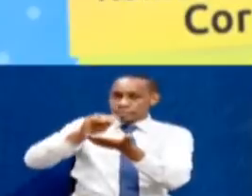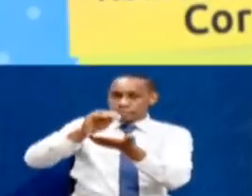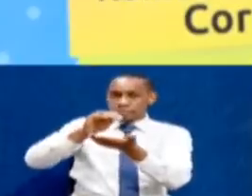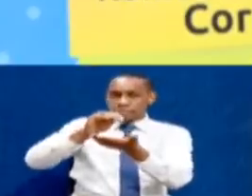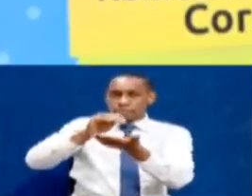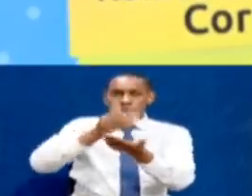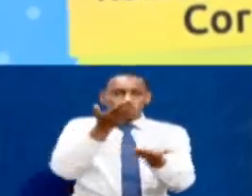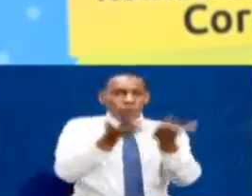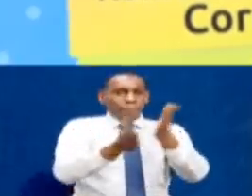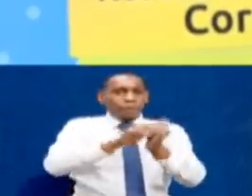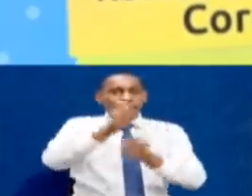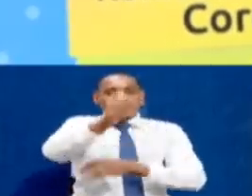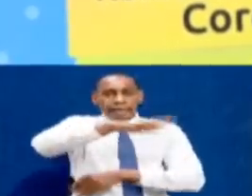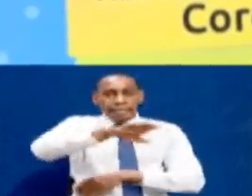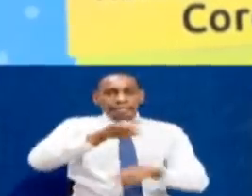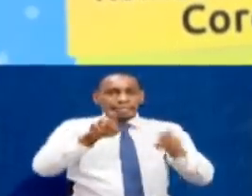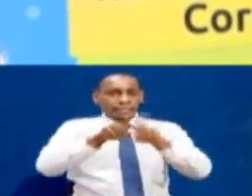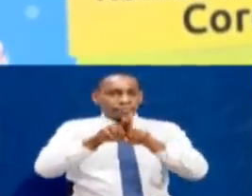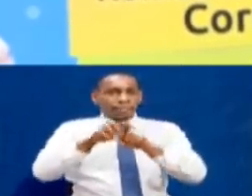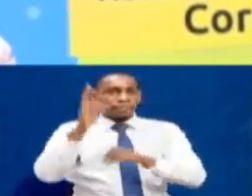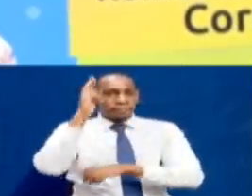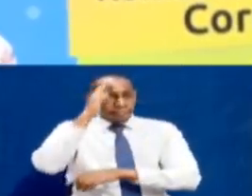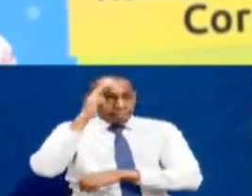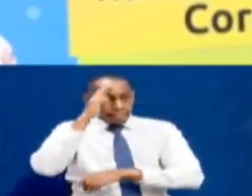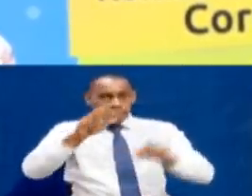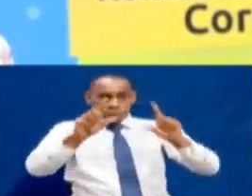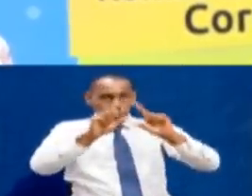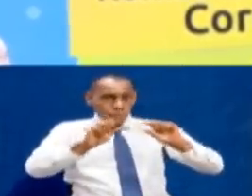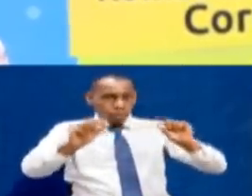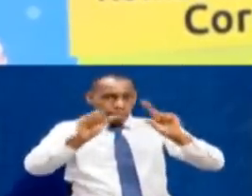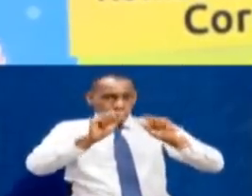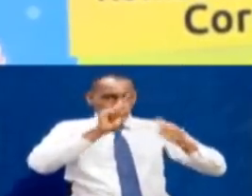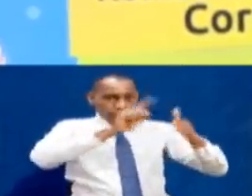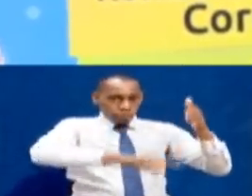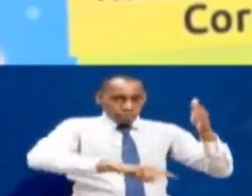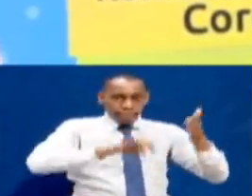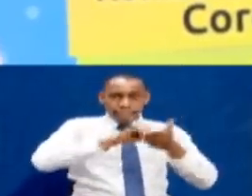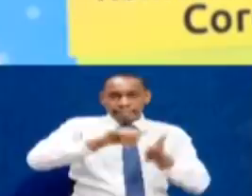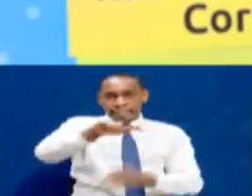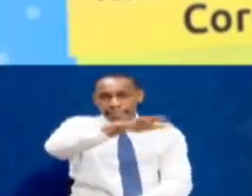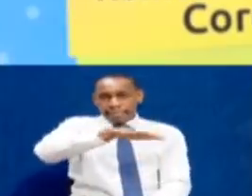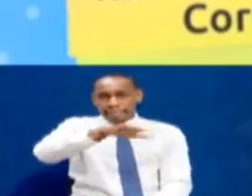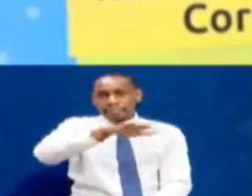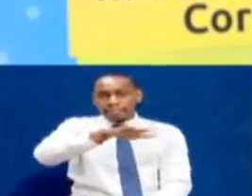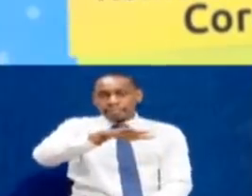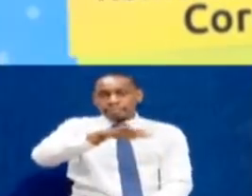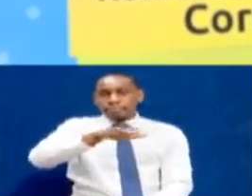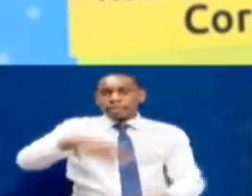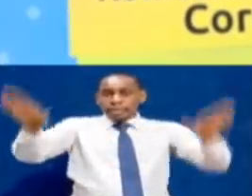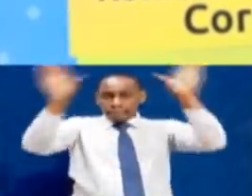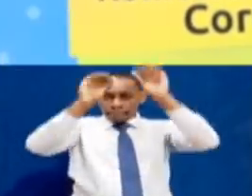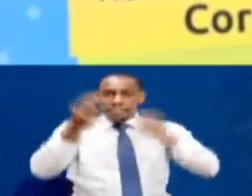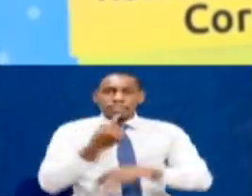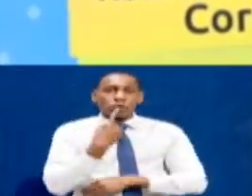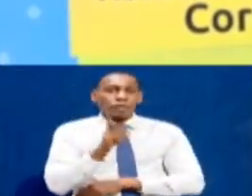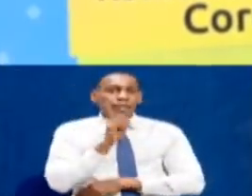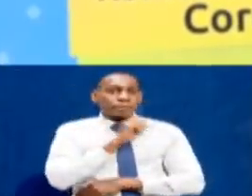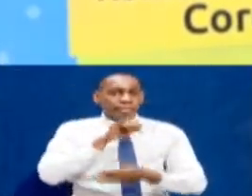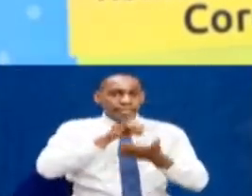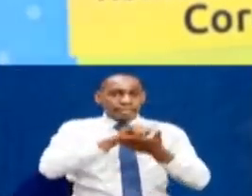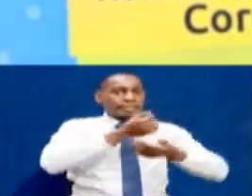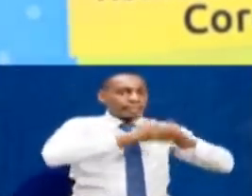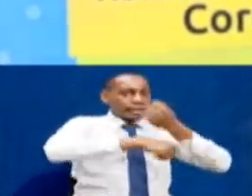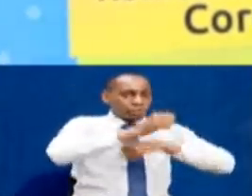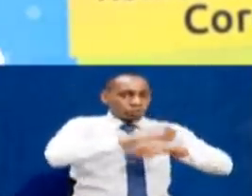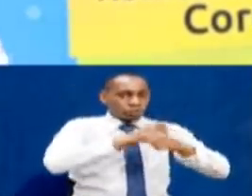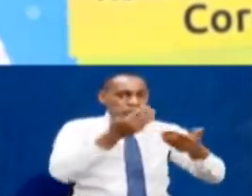than other areas. And that's why we said that those areas, that's why the President ordered that